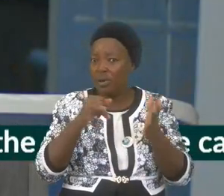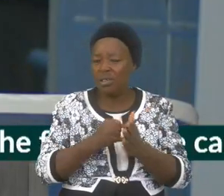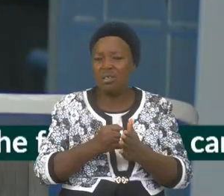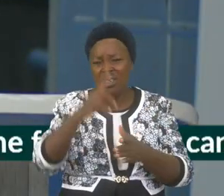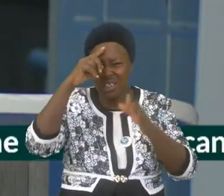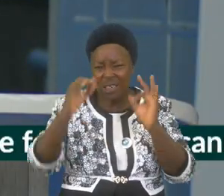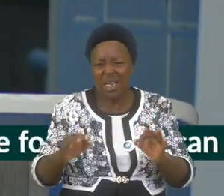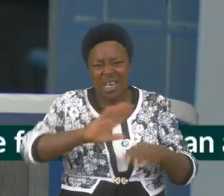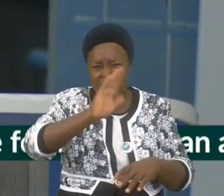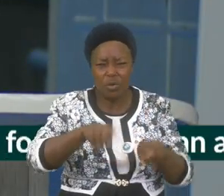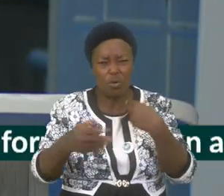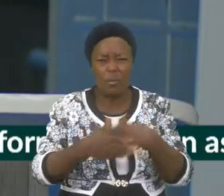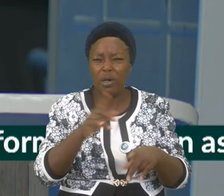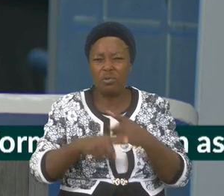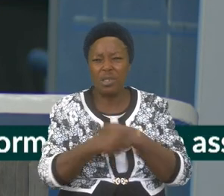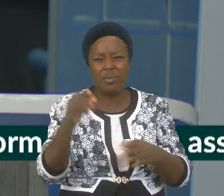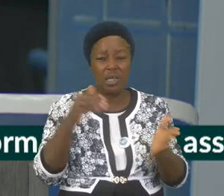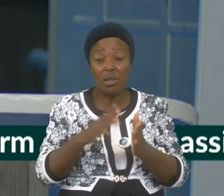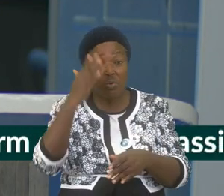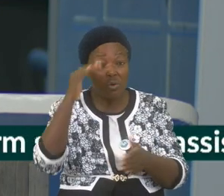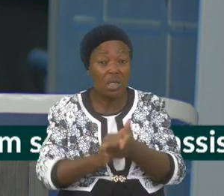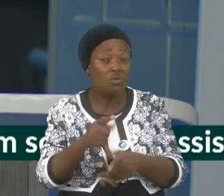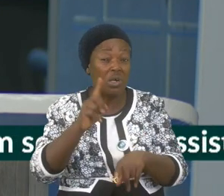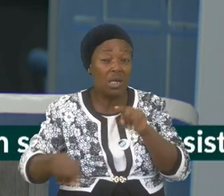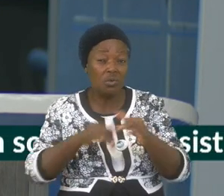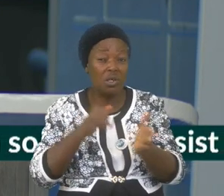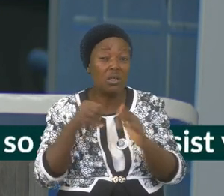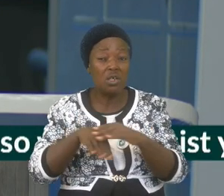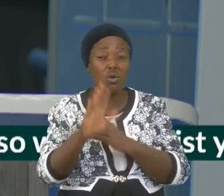Do it joyfully and willingly,